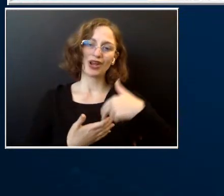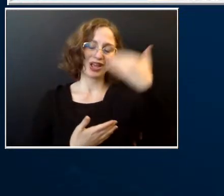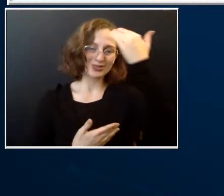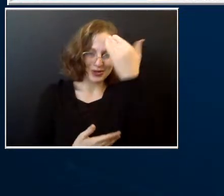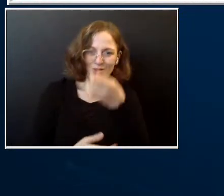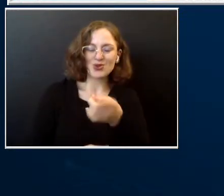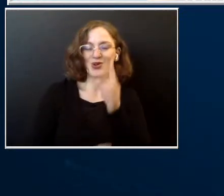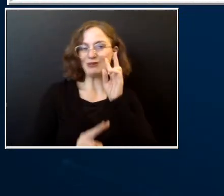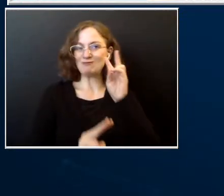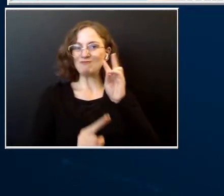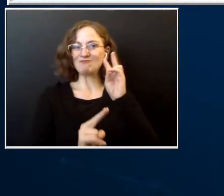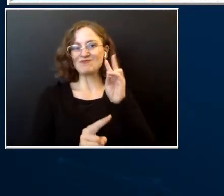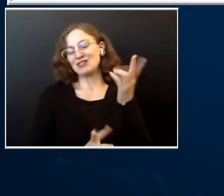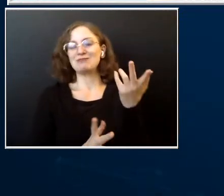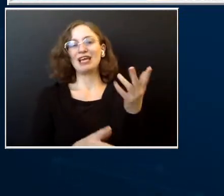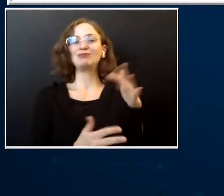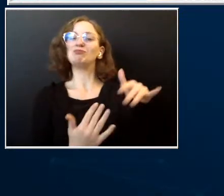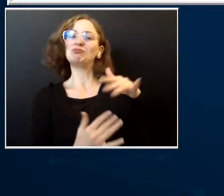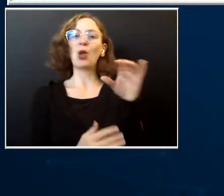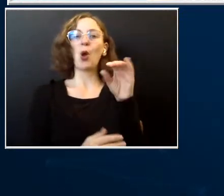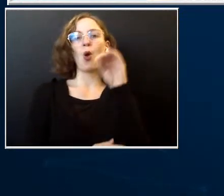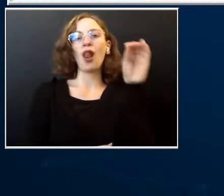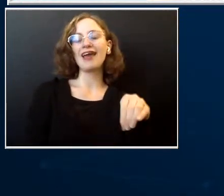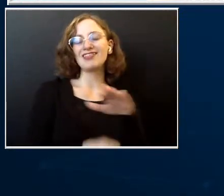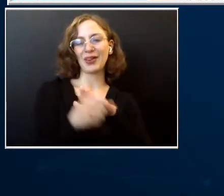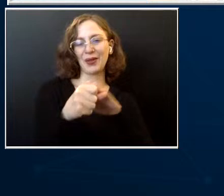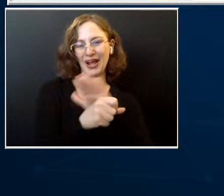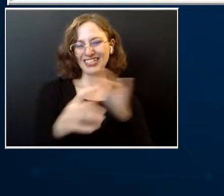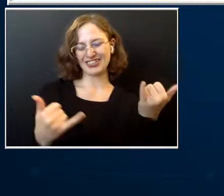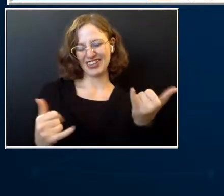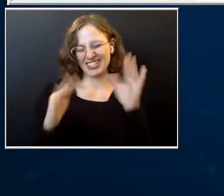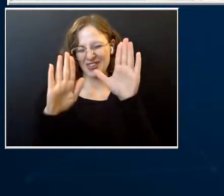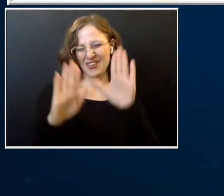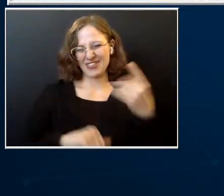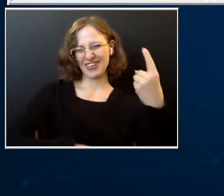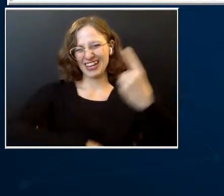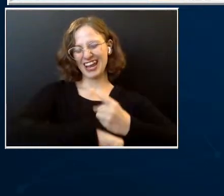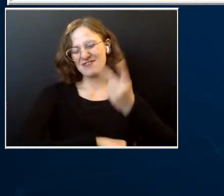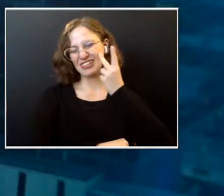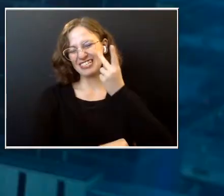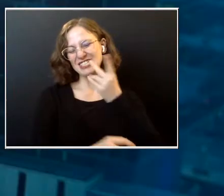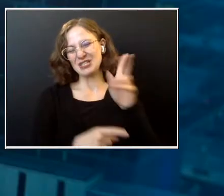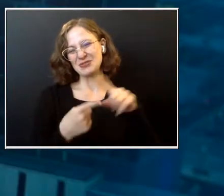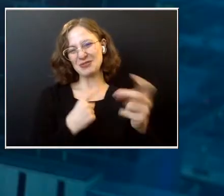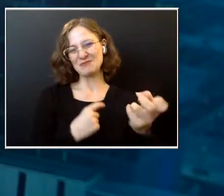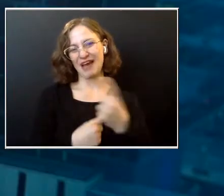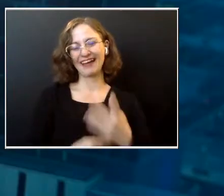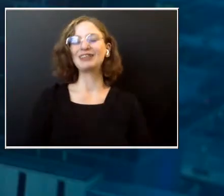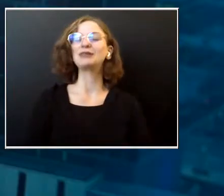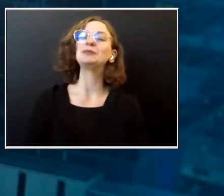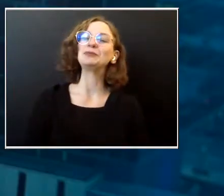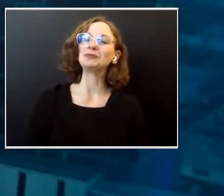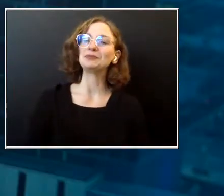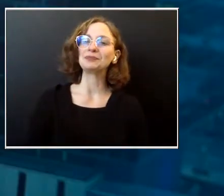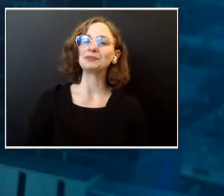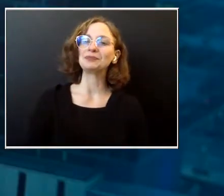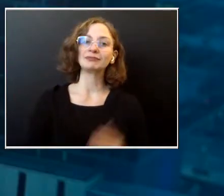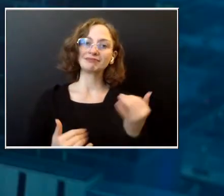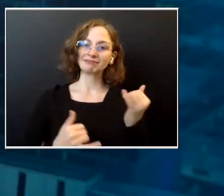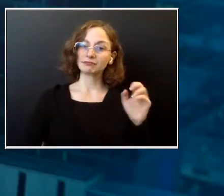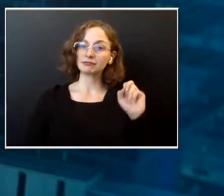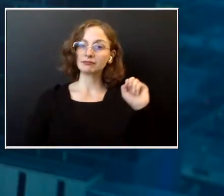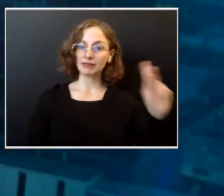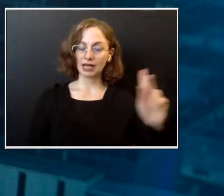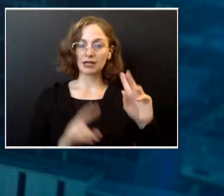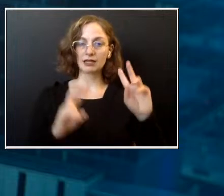Olathe location today, so I hope you have a great day. Absolutely. We'll see you when you're back here. Okay. Now back to our topic of Moya.